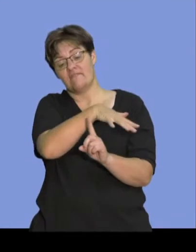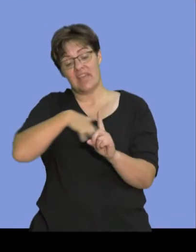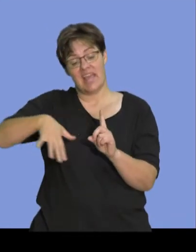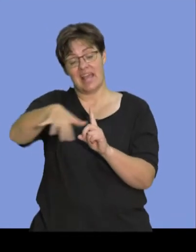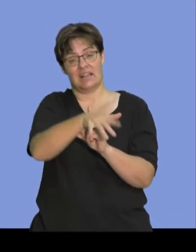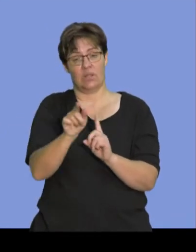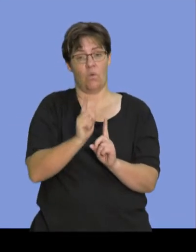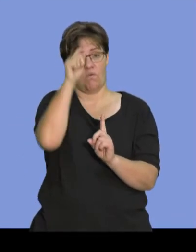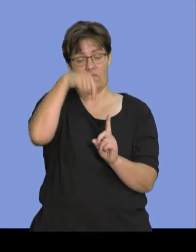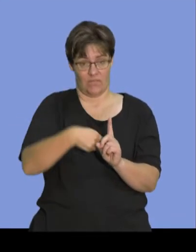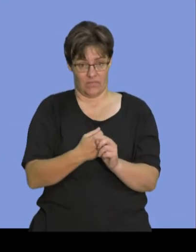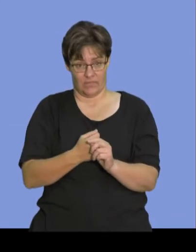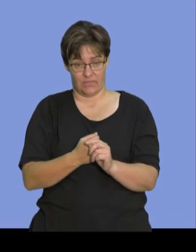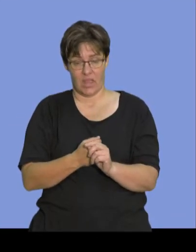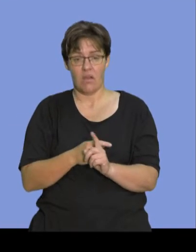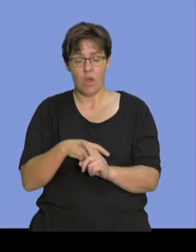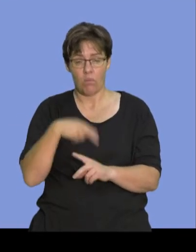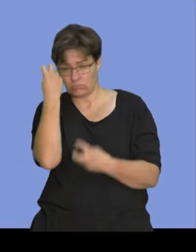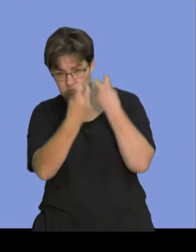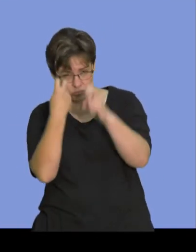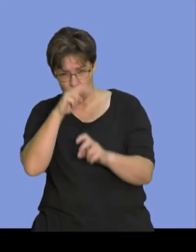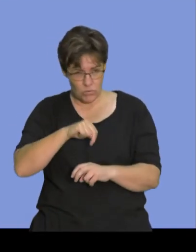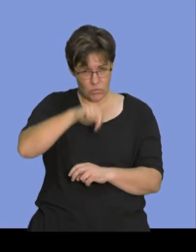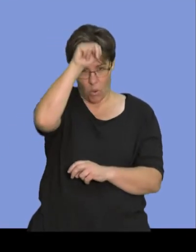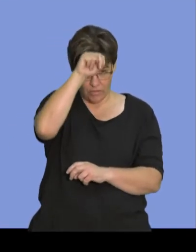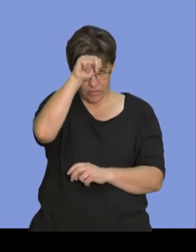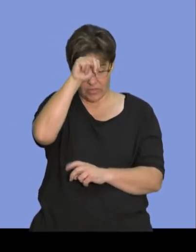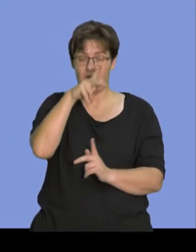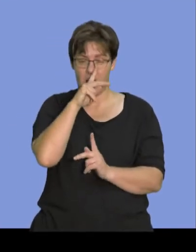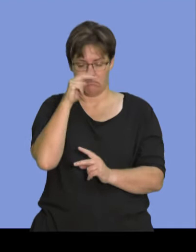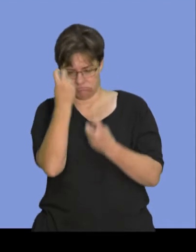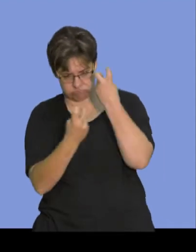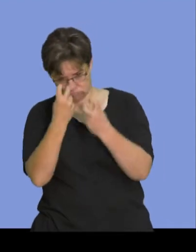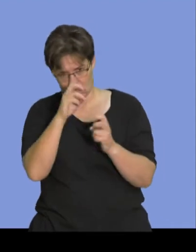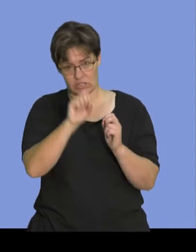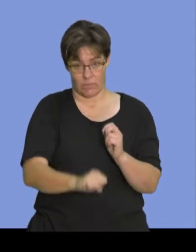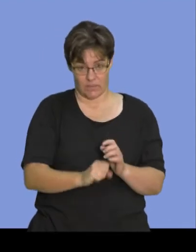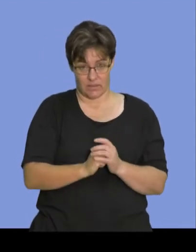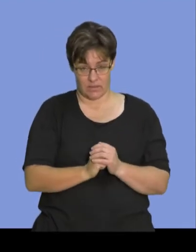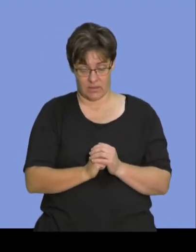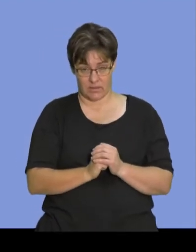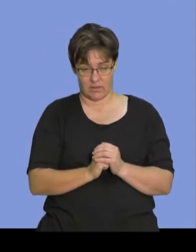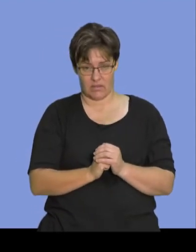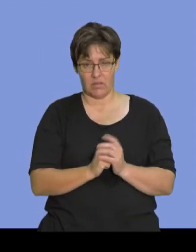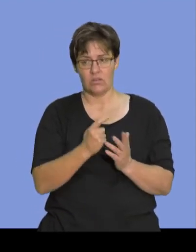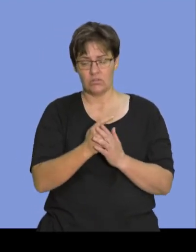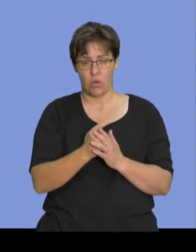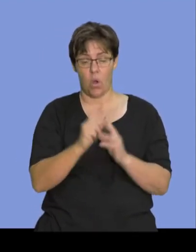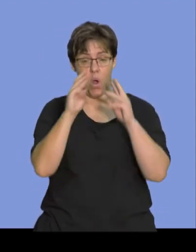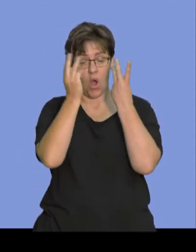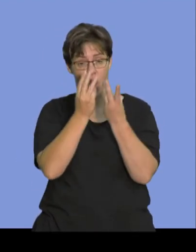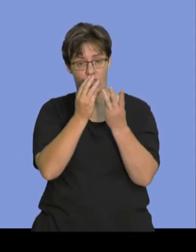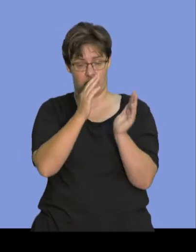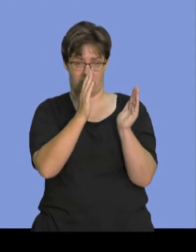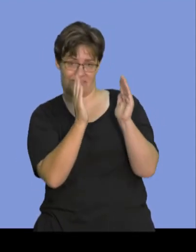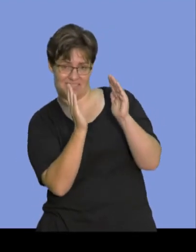So we've got the north-seeking pole and the south-seeking pole. Now, the axis of rotation of the Earth is kind of tilted in such a way that there